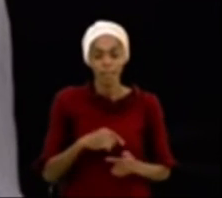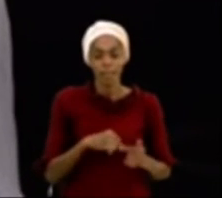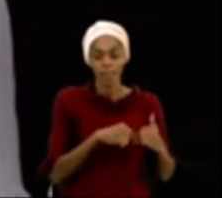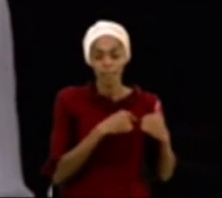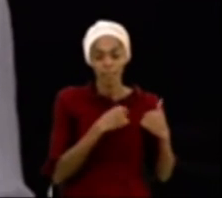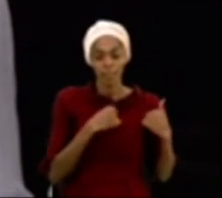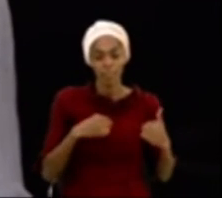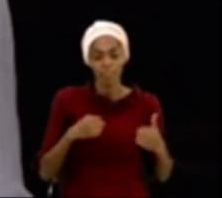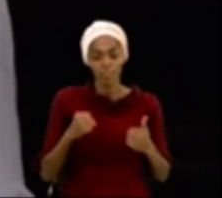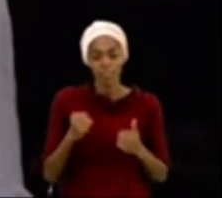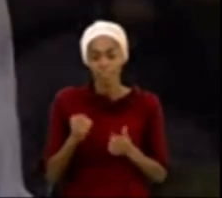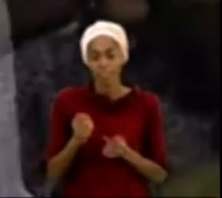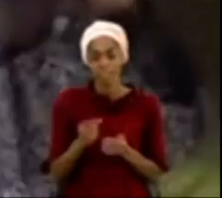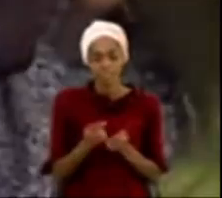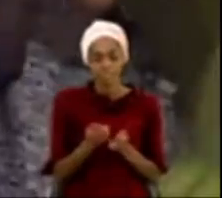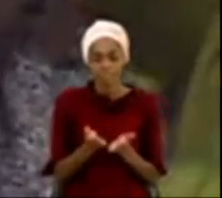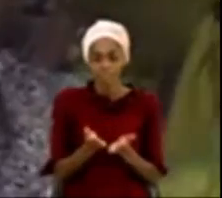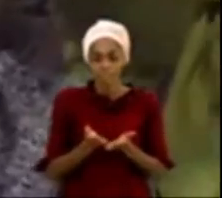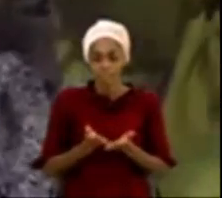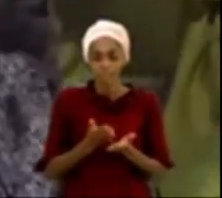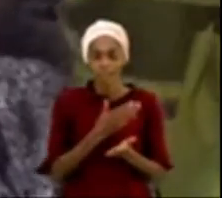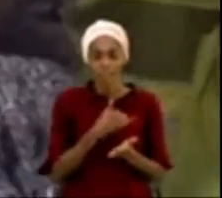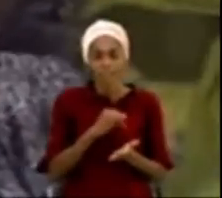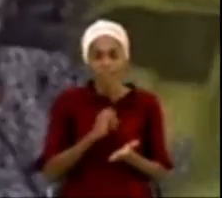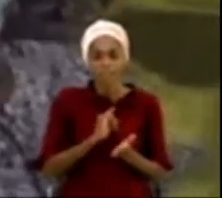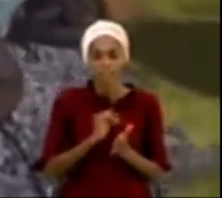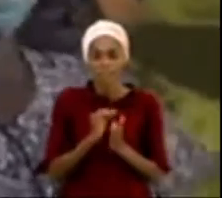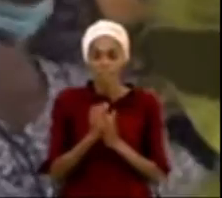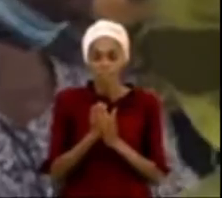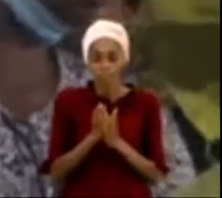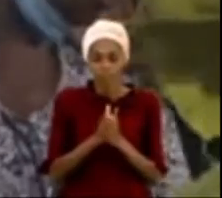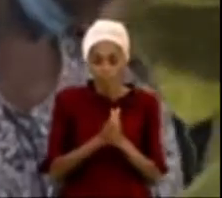long to worship